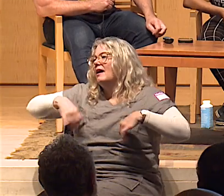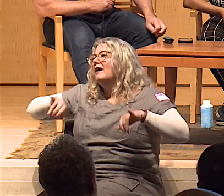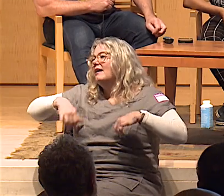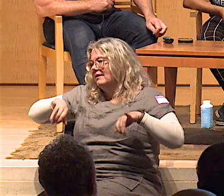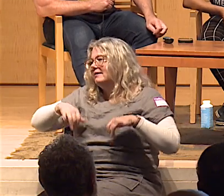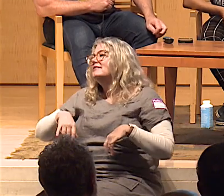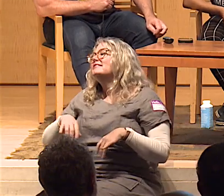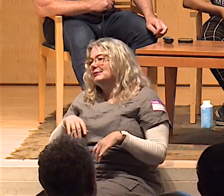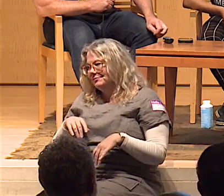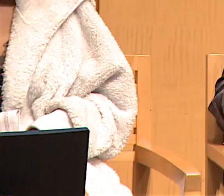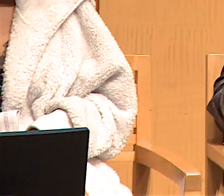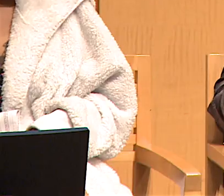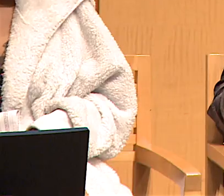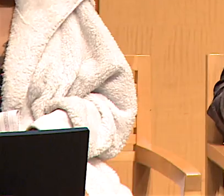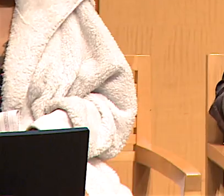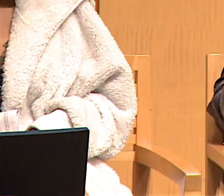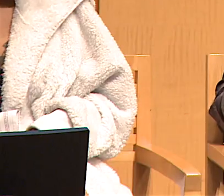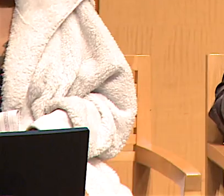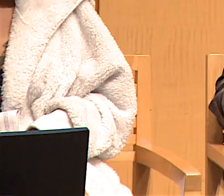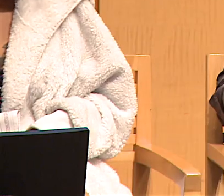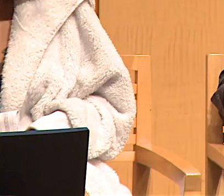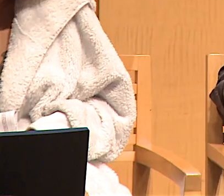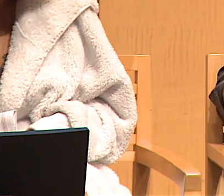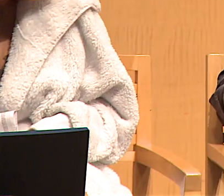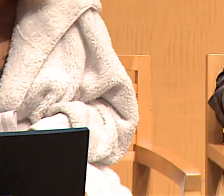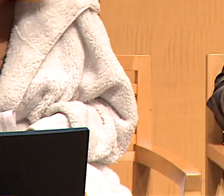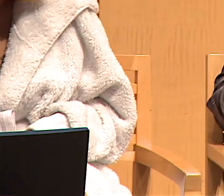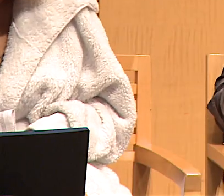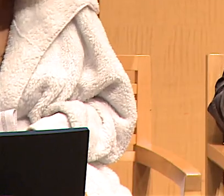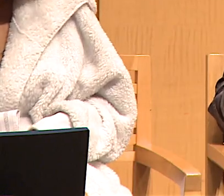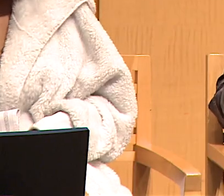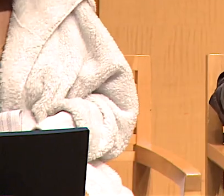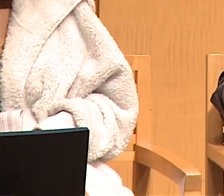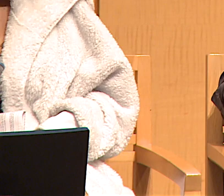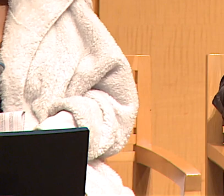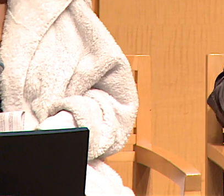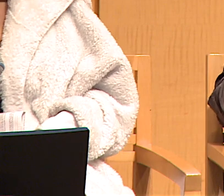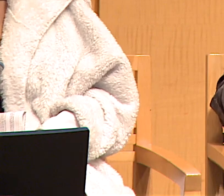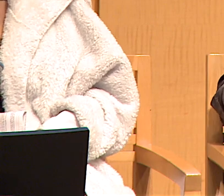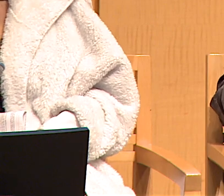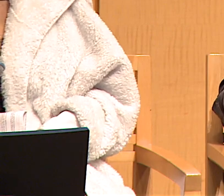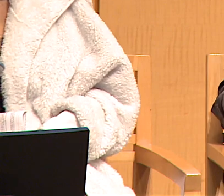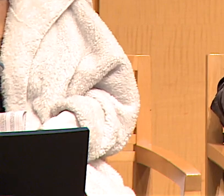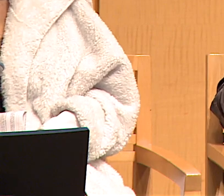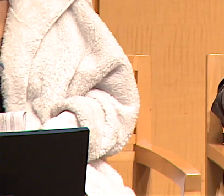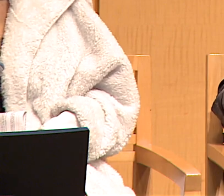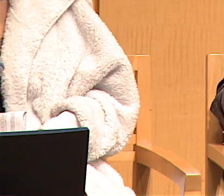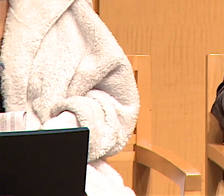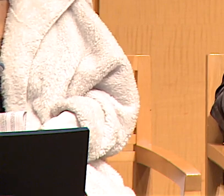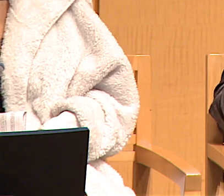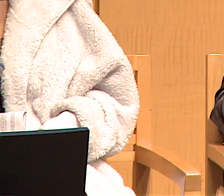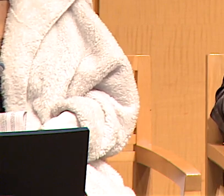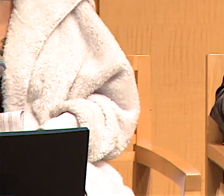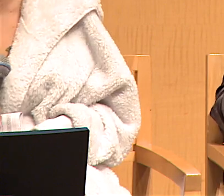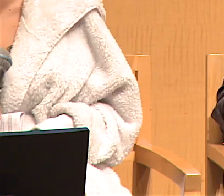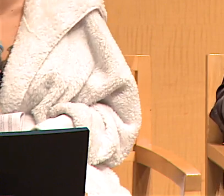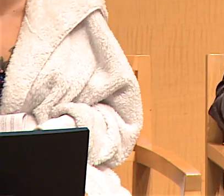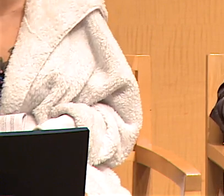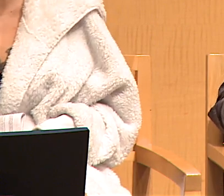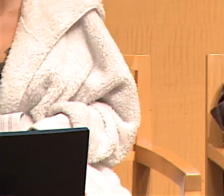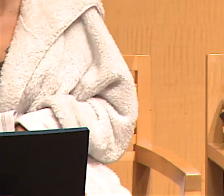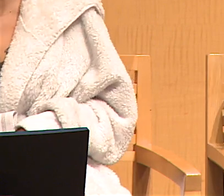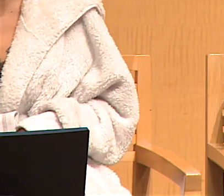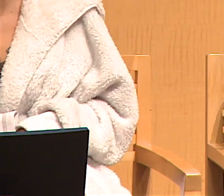go and white him out and put new, and have a whole look. Like, what's it say about their personality? Yeah, I